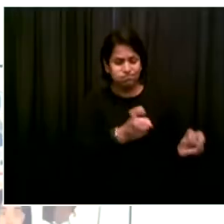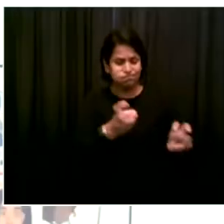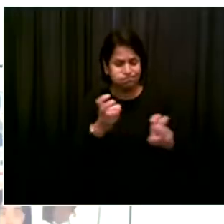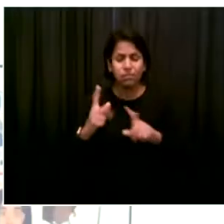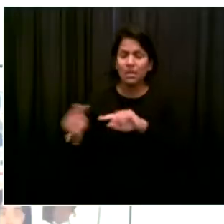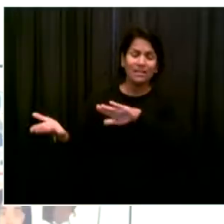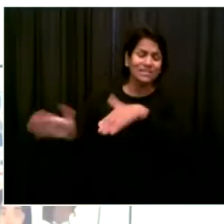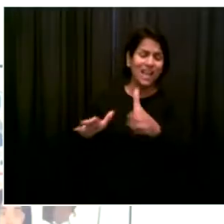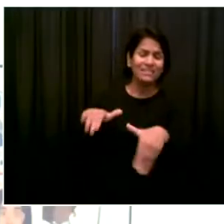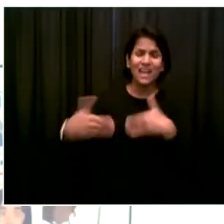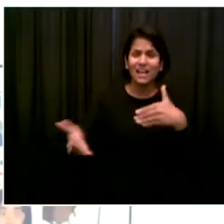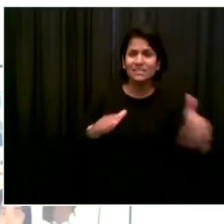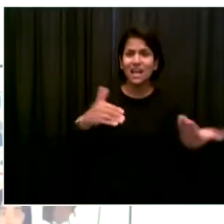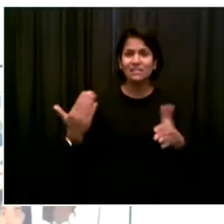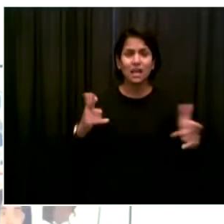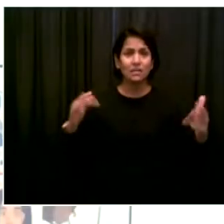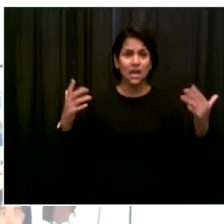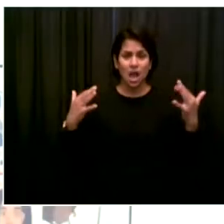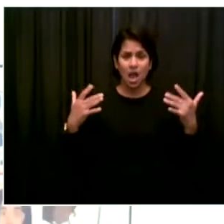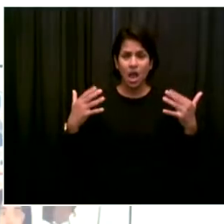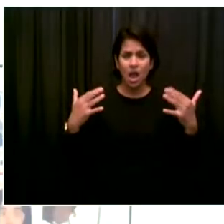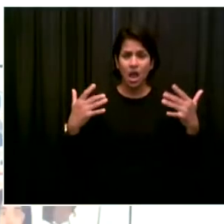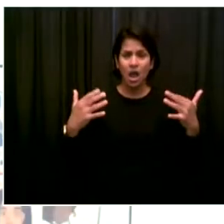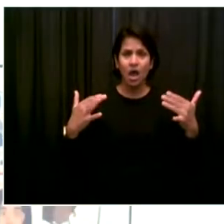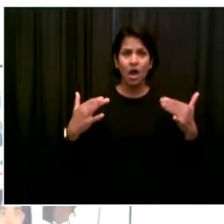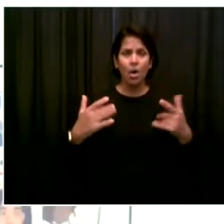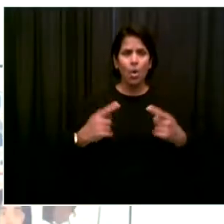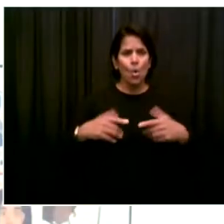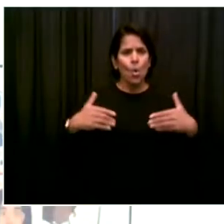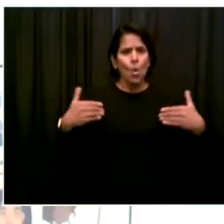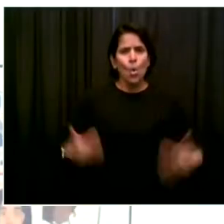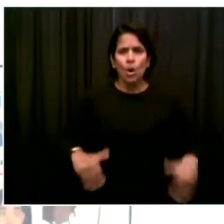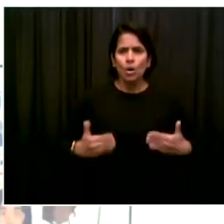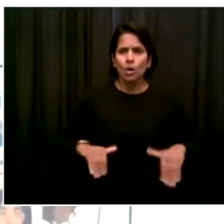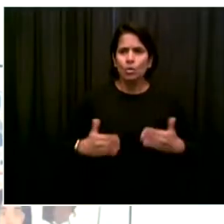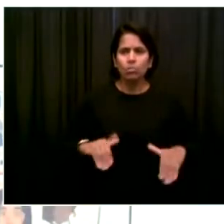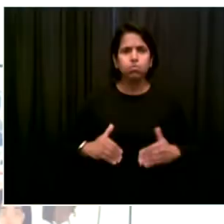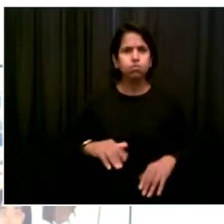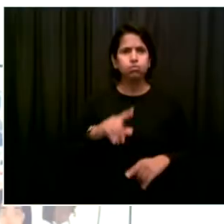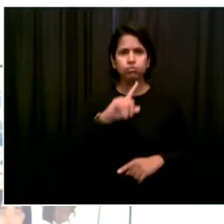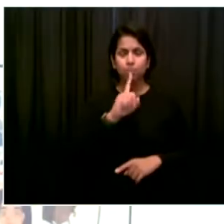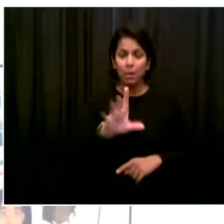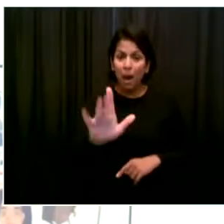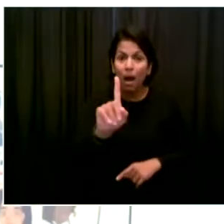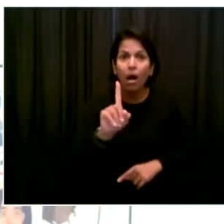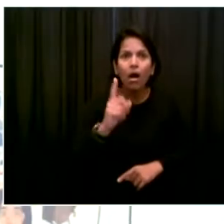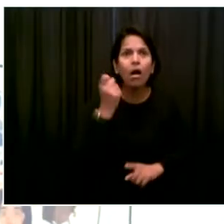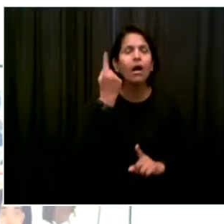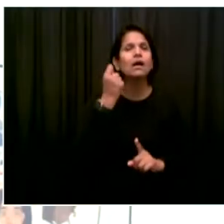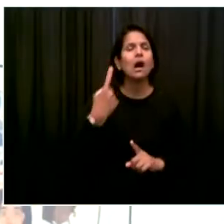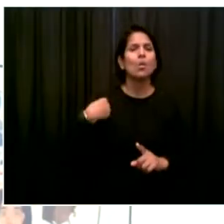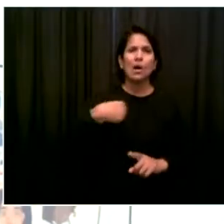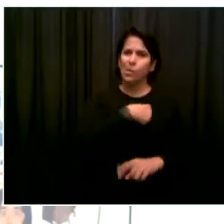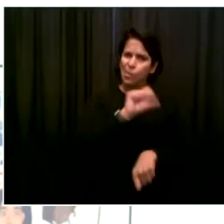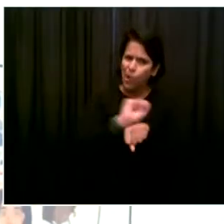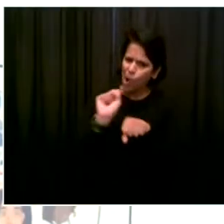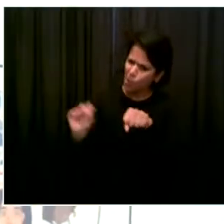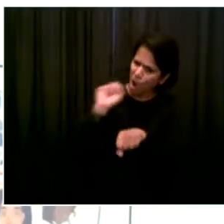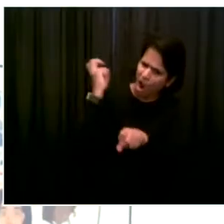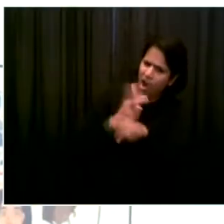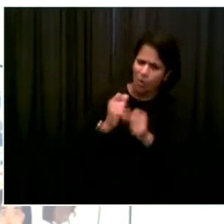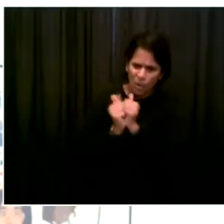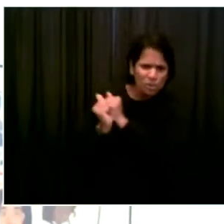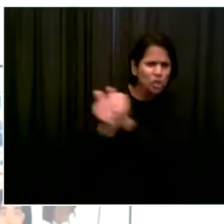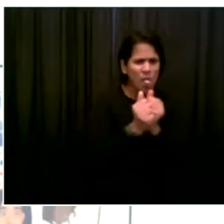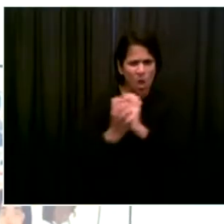also strengthened our resolve to end this pandemic. And that is also possible with vaccination. We New Yorkers